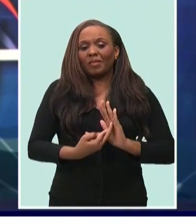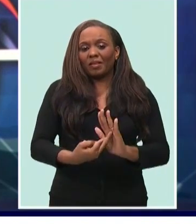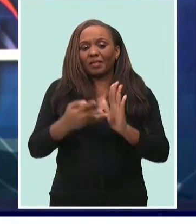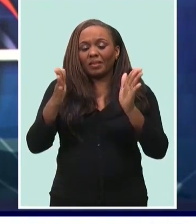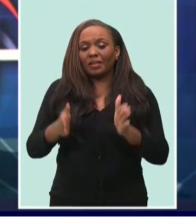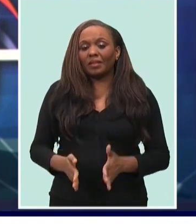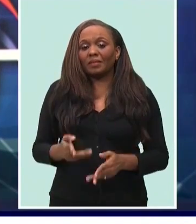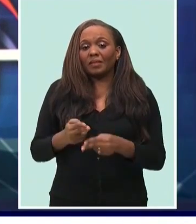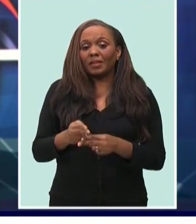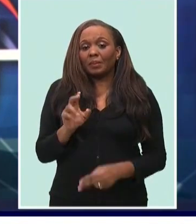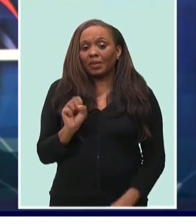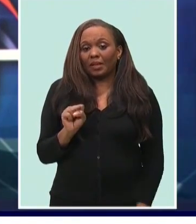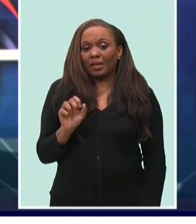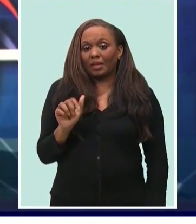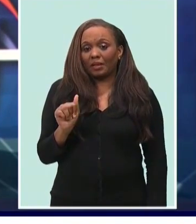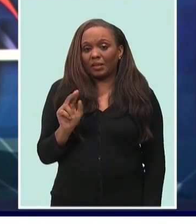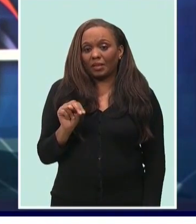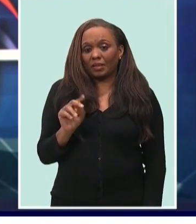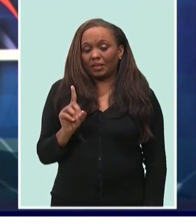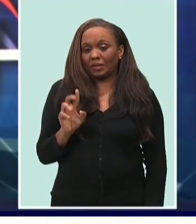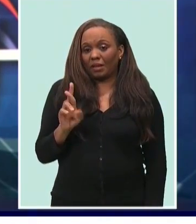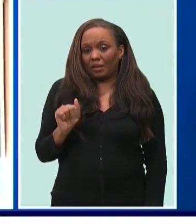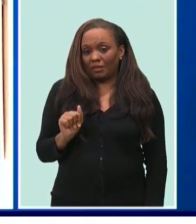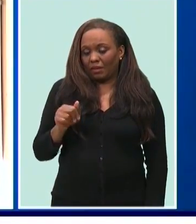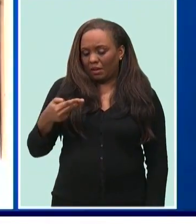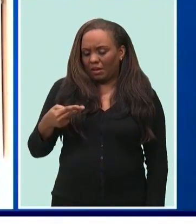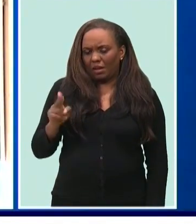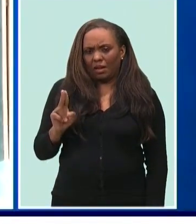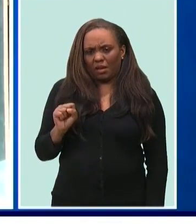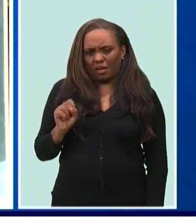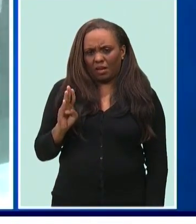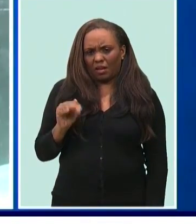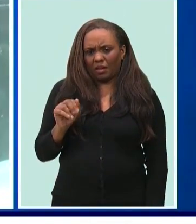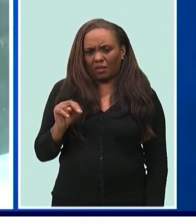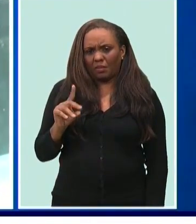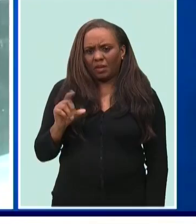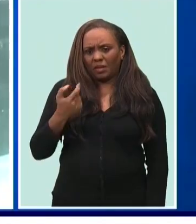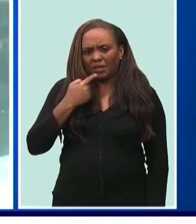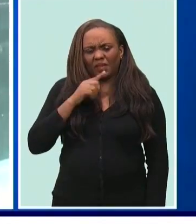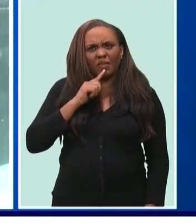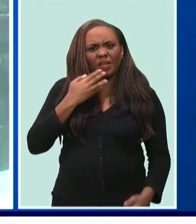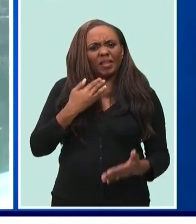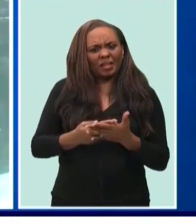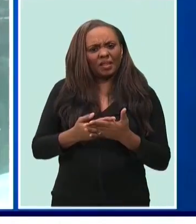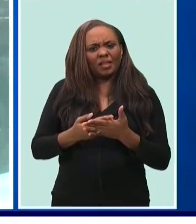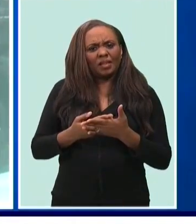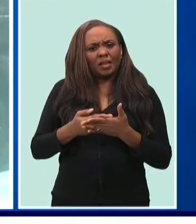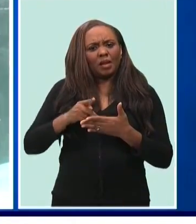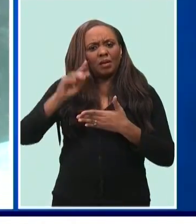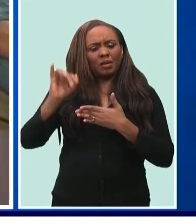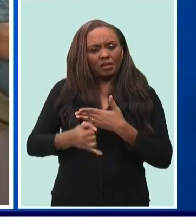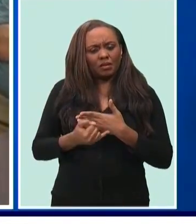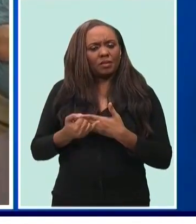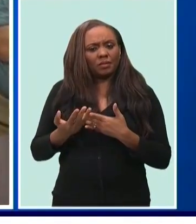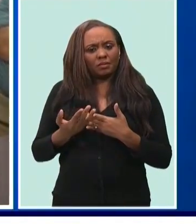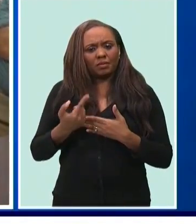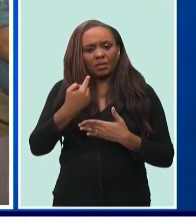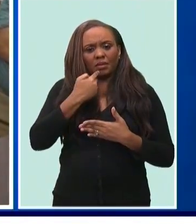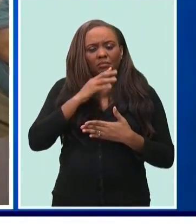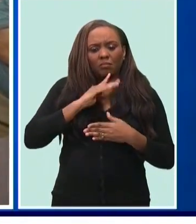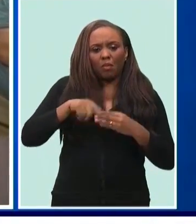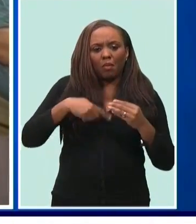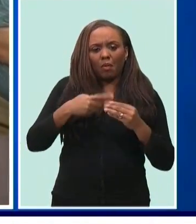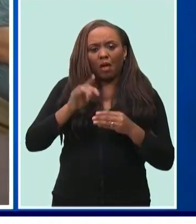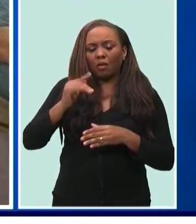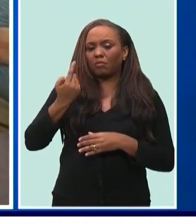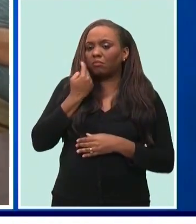Representative Sandra Husbands intends to roll out the project to meet what she has described as a concern in her constituency. She made the comments